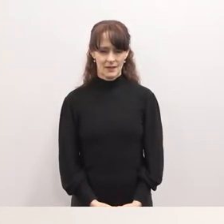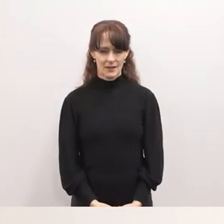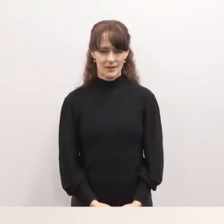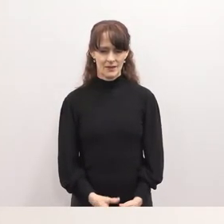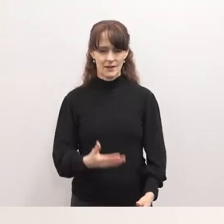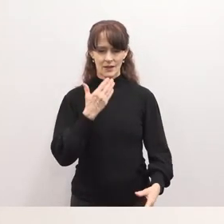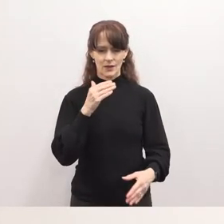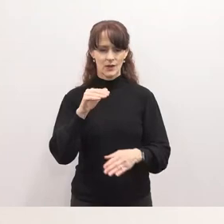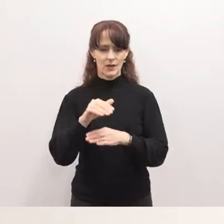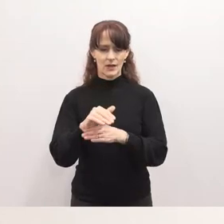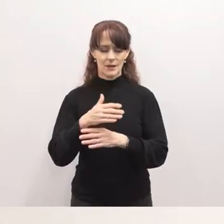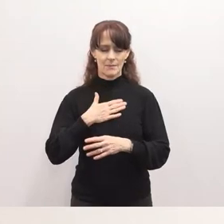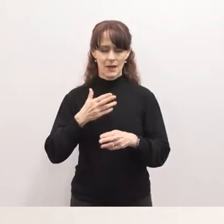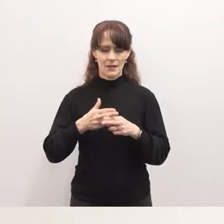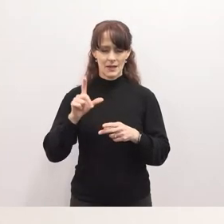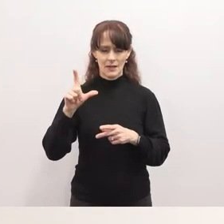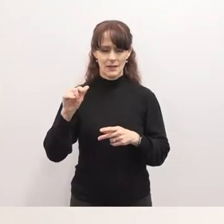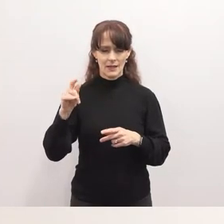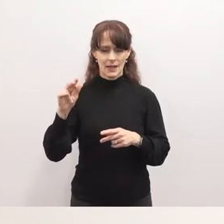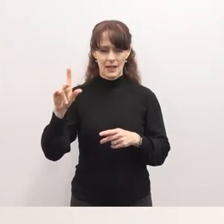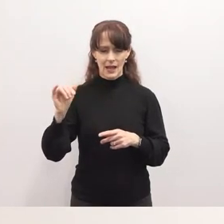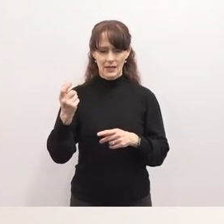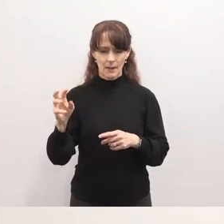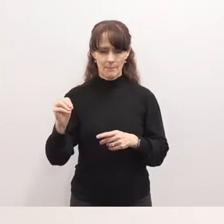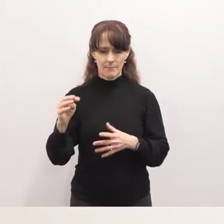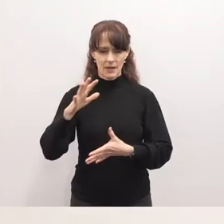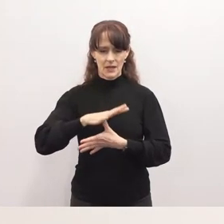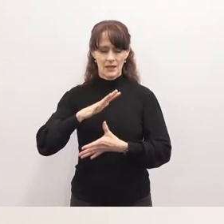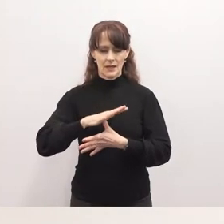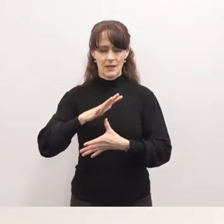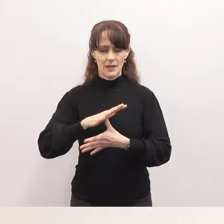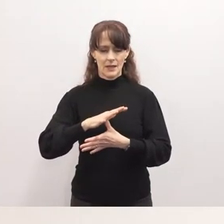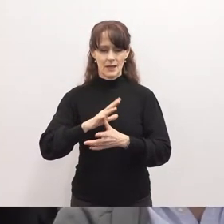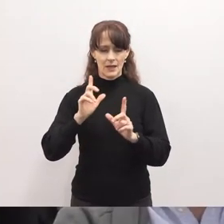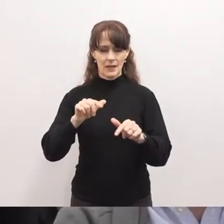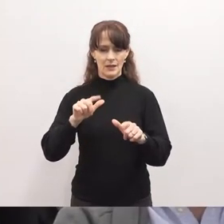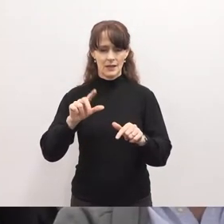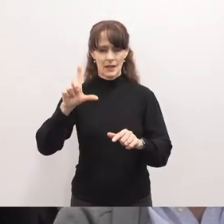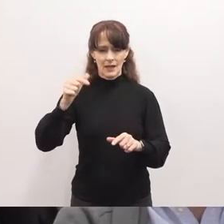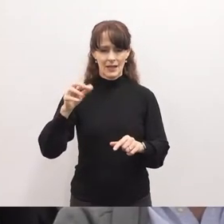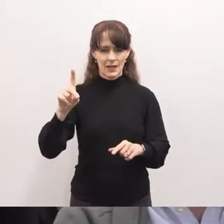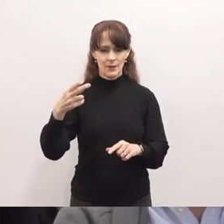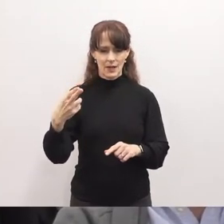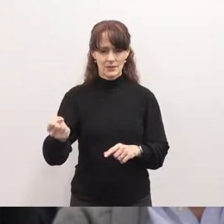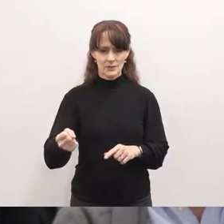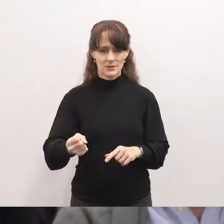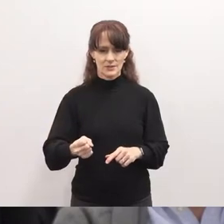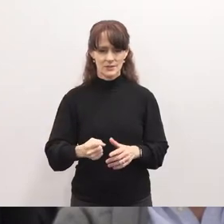Good evening. My name is Lily Lycombe. I am a senior and I attend Lakewood High School.